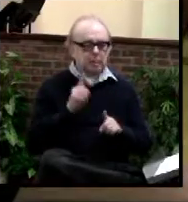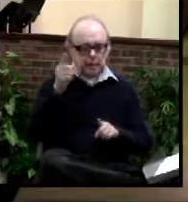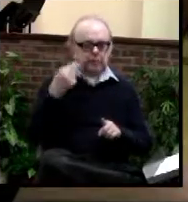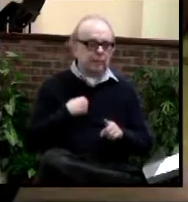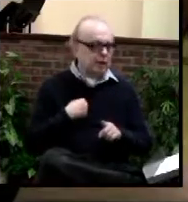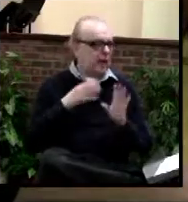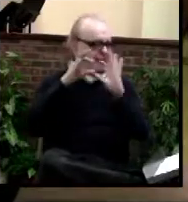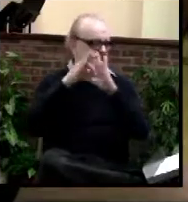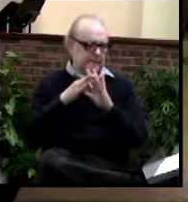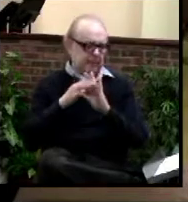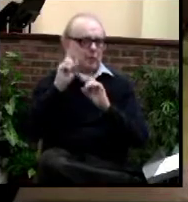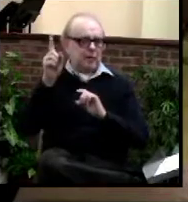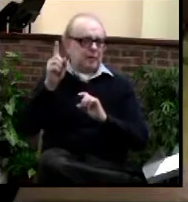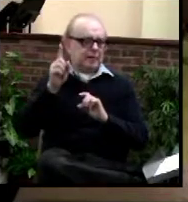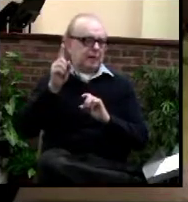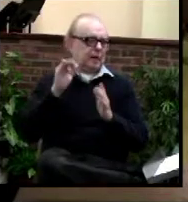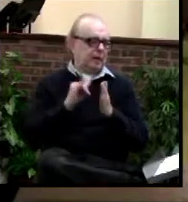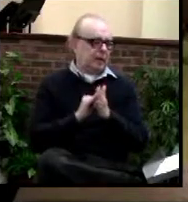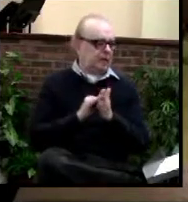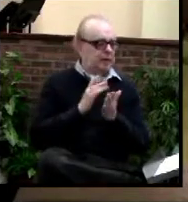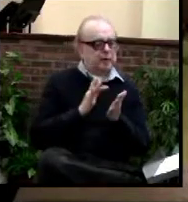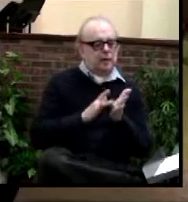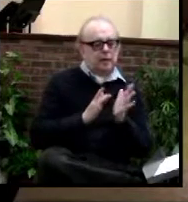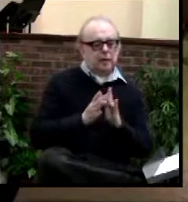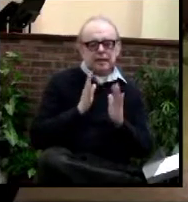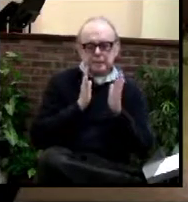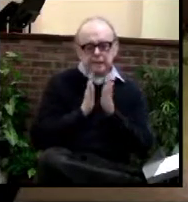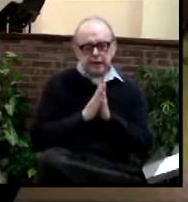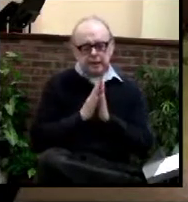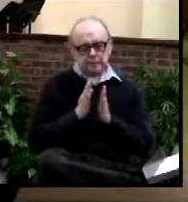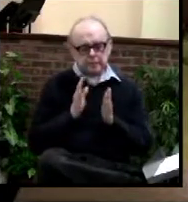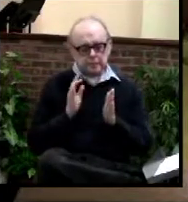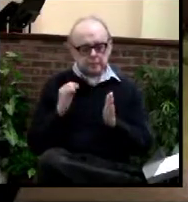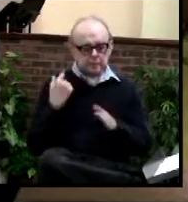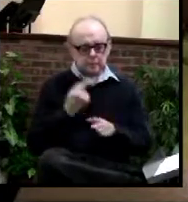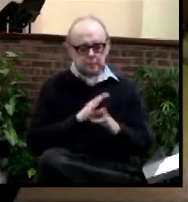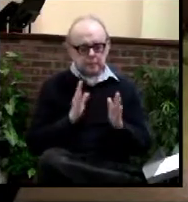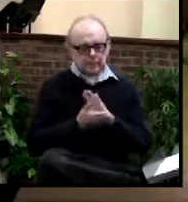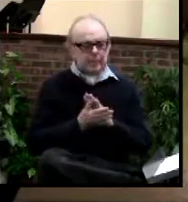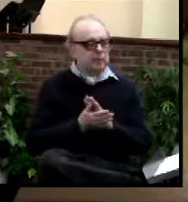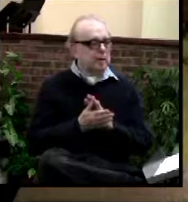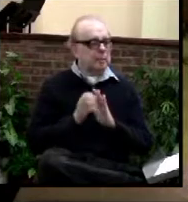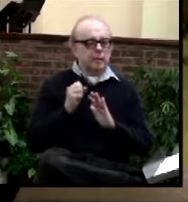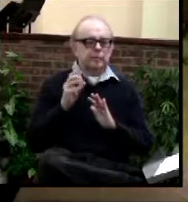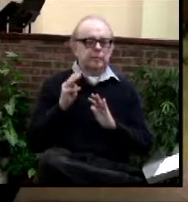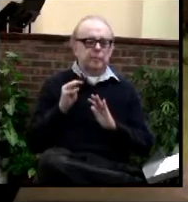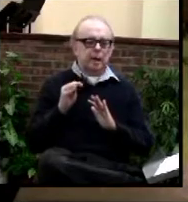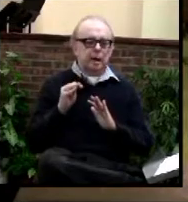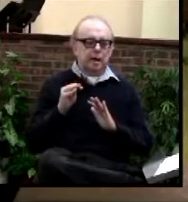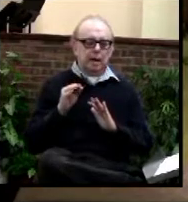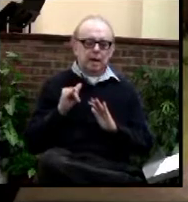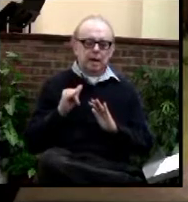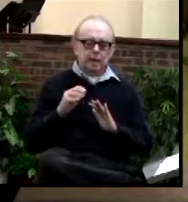one. That's what Jesus is praying, is that we become a symphony as Christians and as